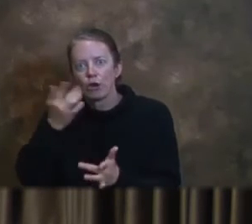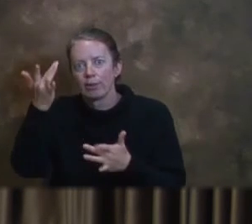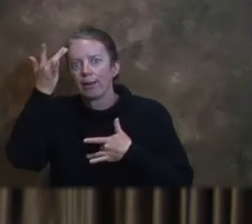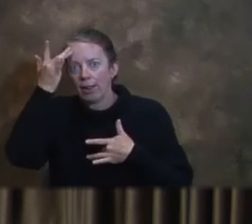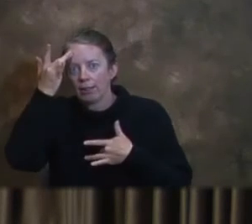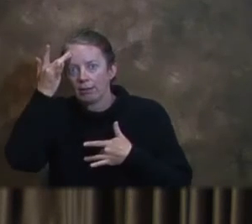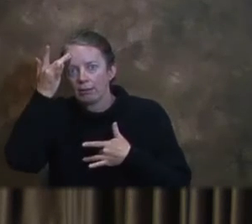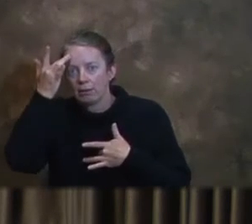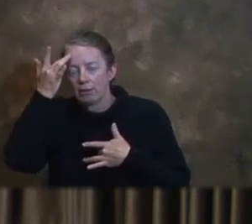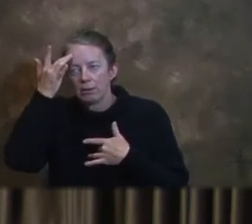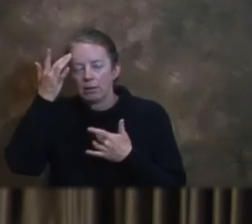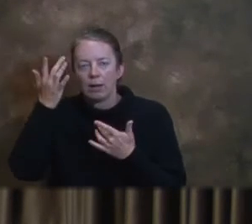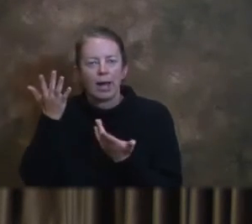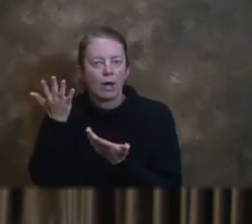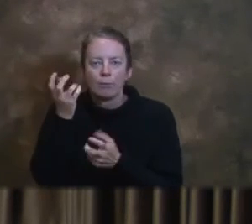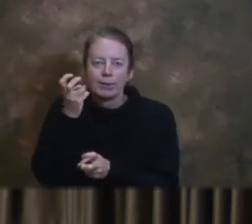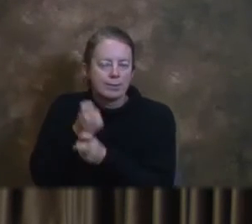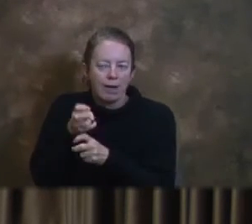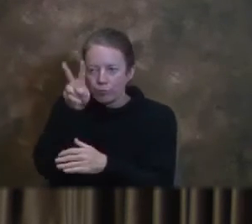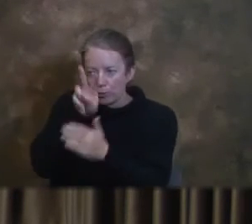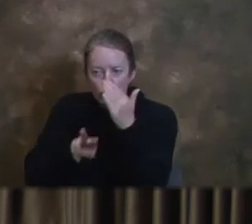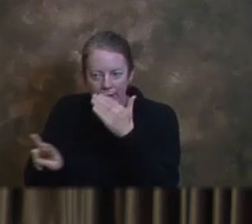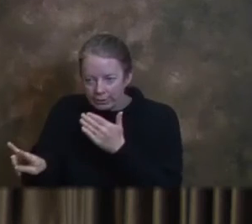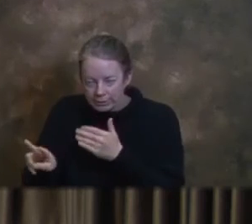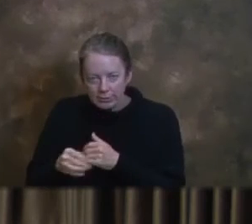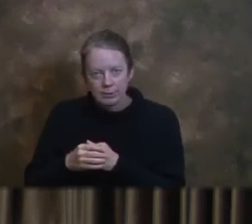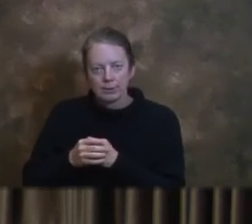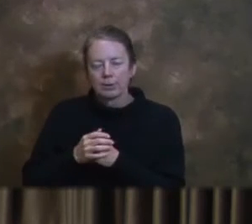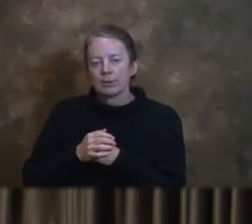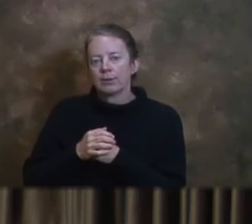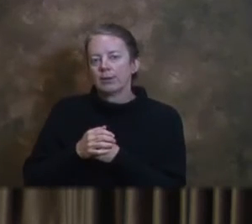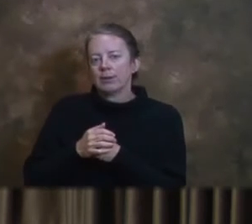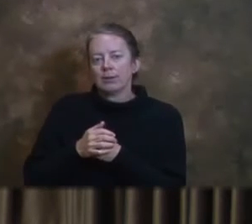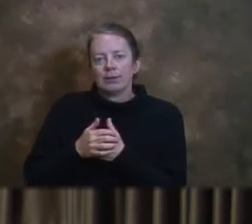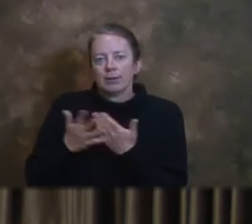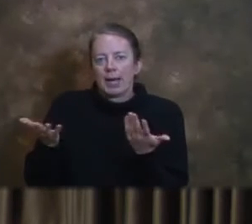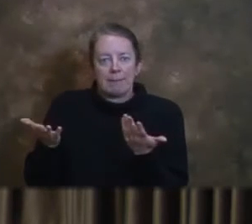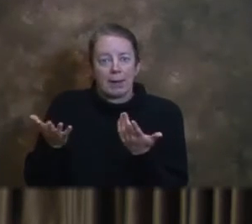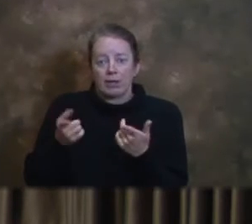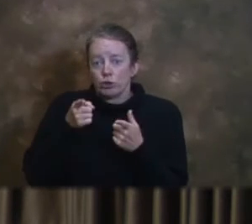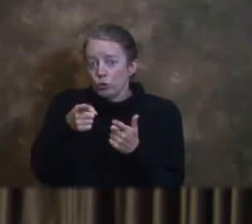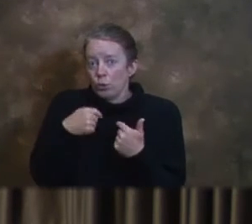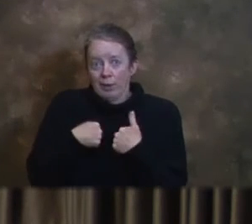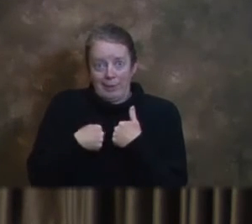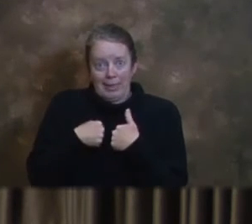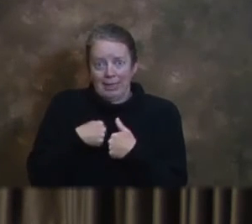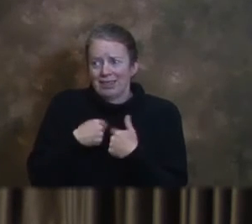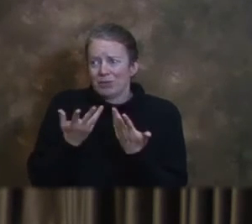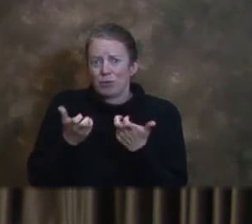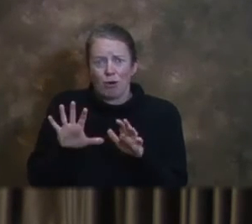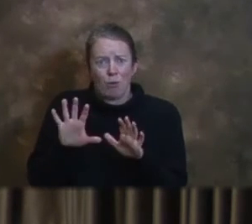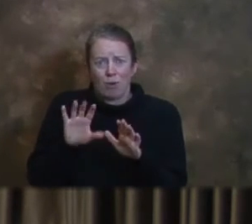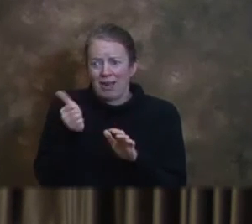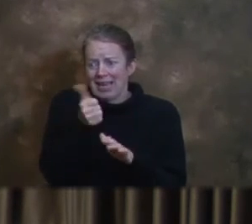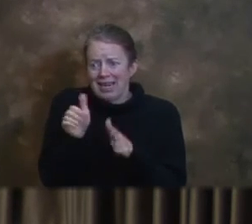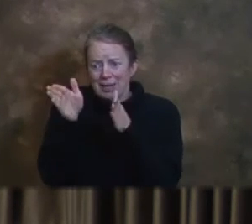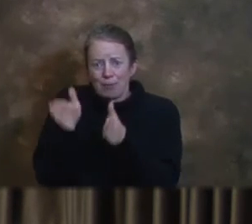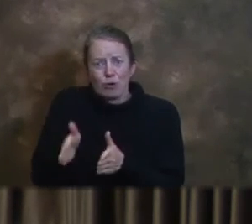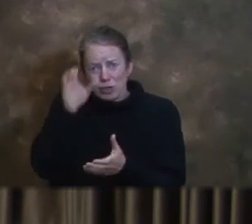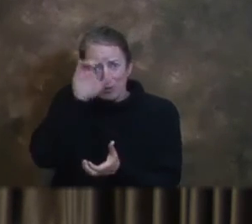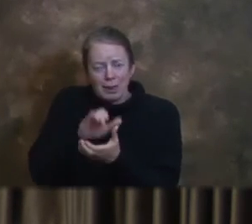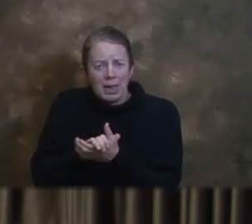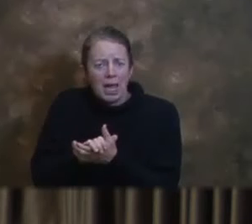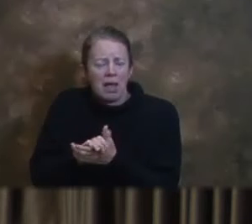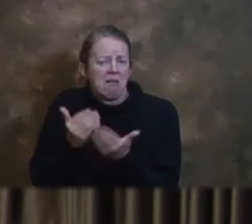predict. We know there's certain risk factors for severe illness, but neither you nor I want anyone to believe that they should roll the dice. It's